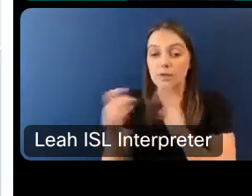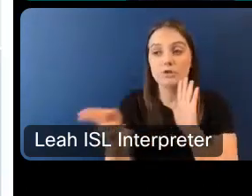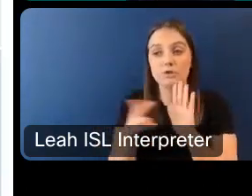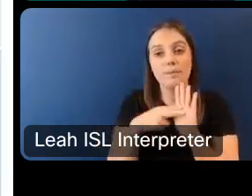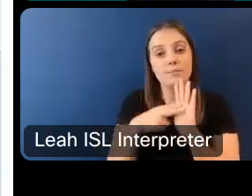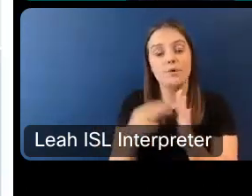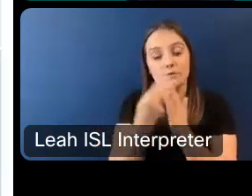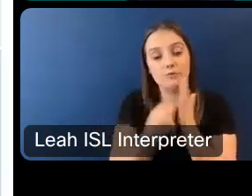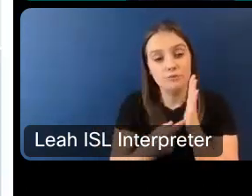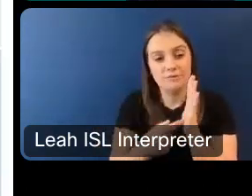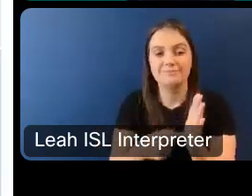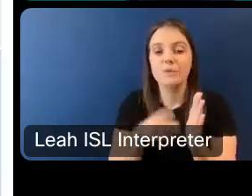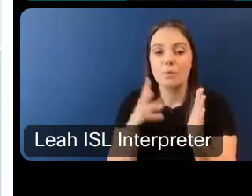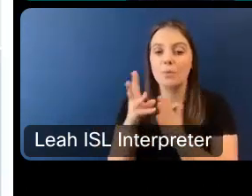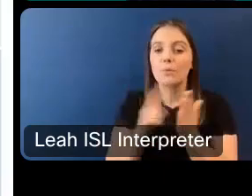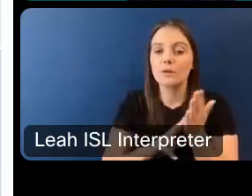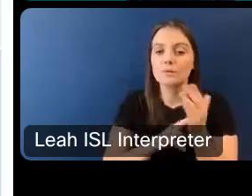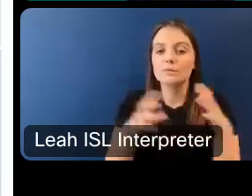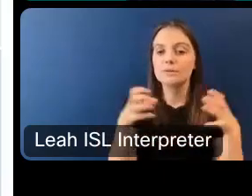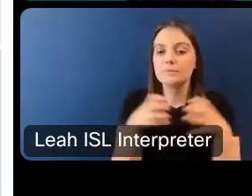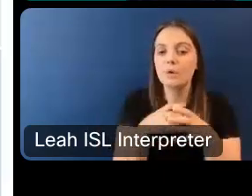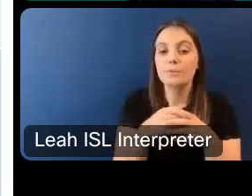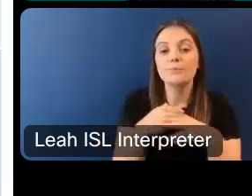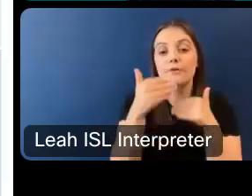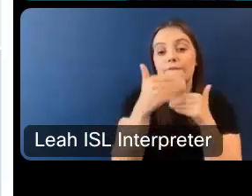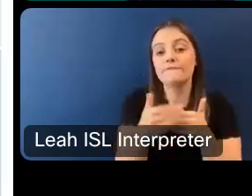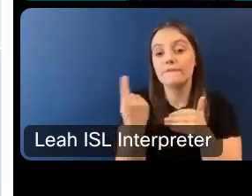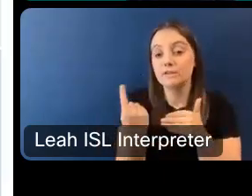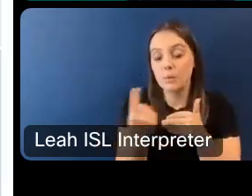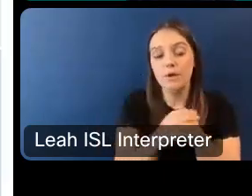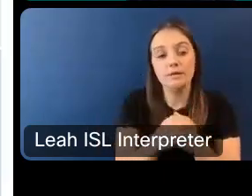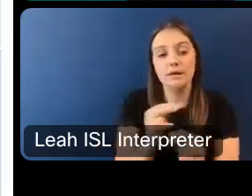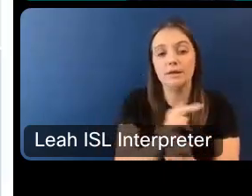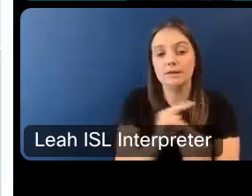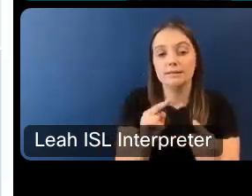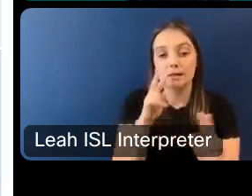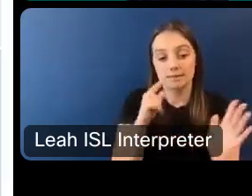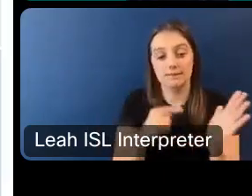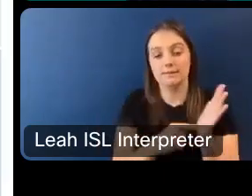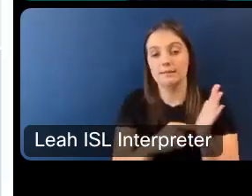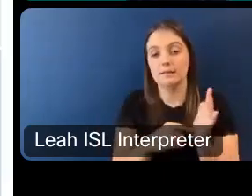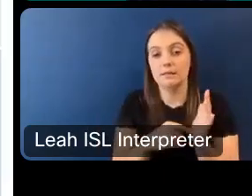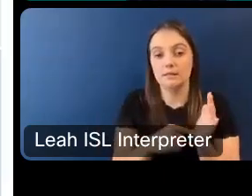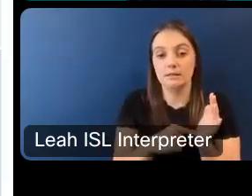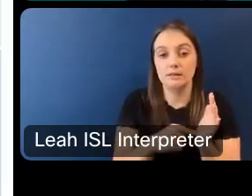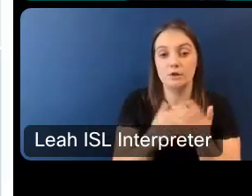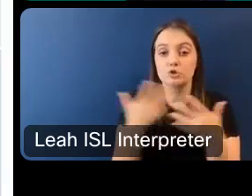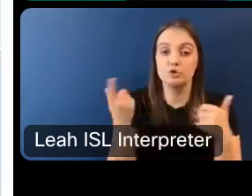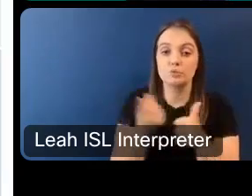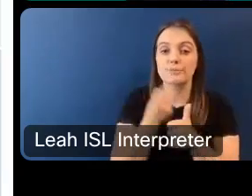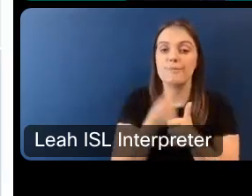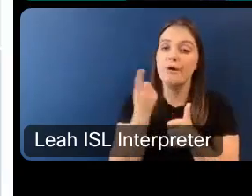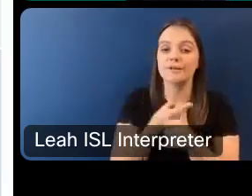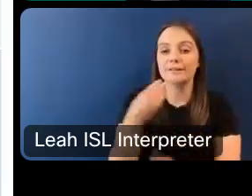we will be using a small sample size for phase 1, and it's not perceived as marketing fluff or too